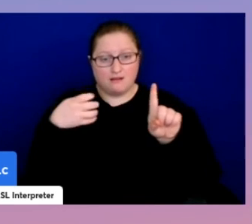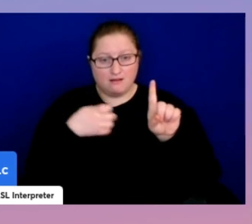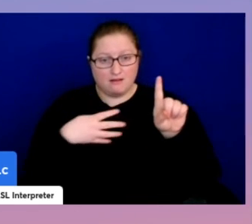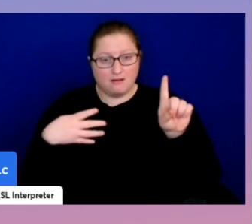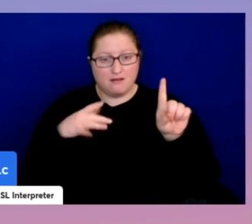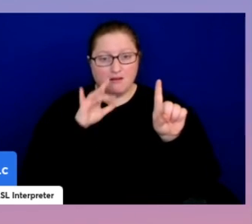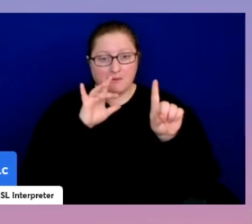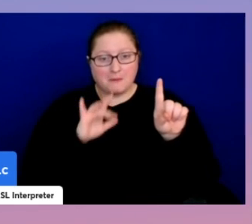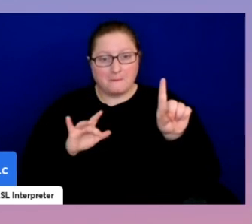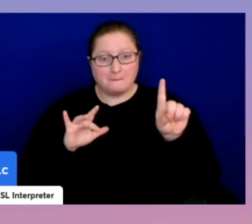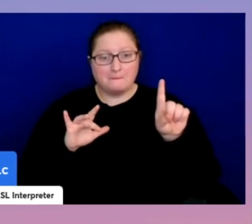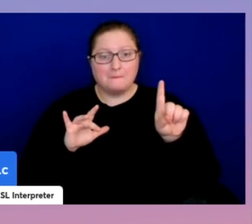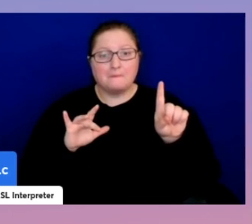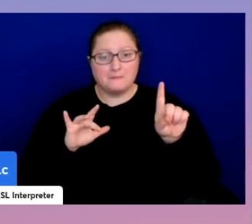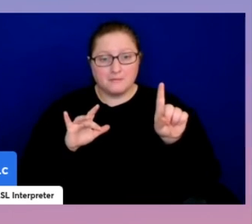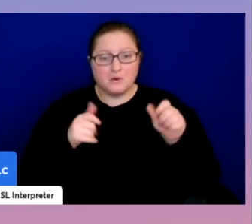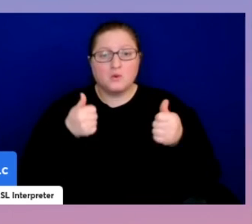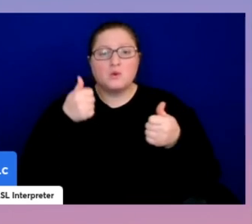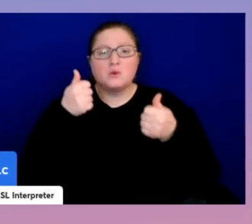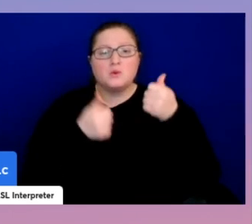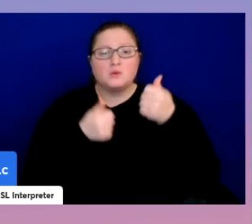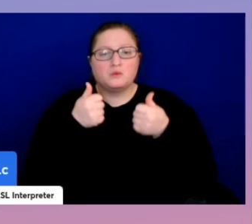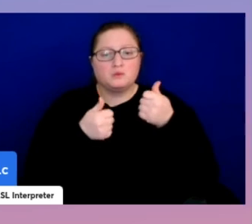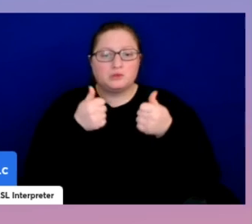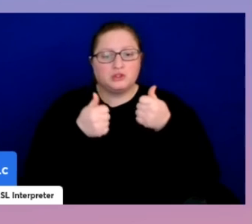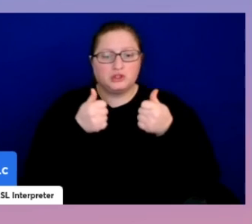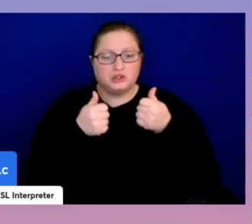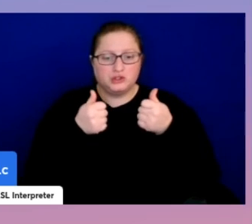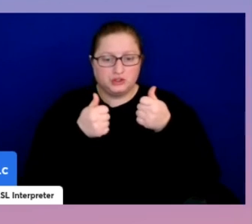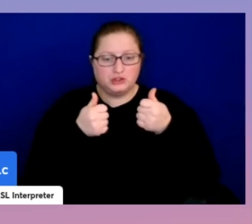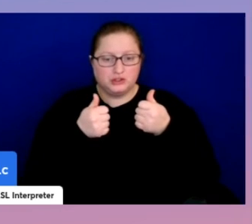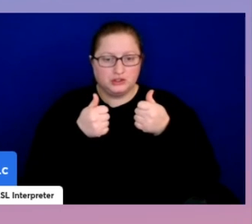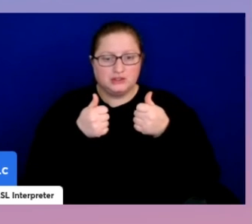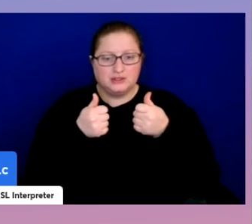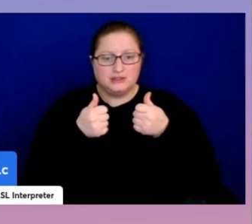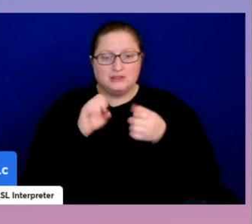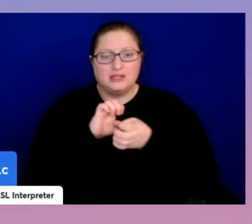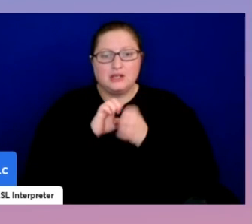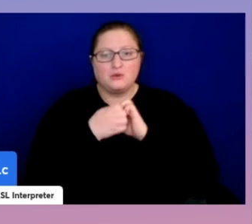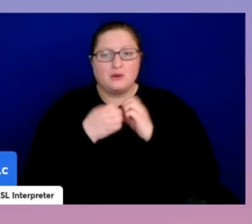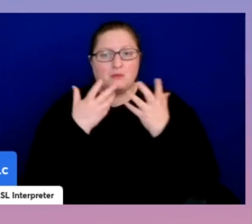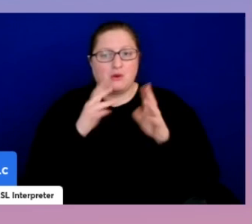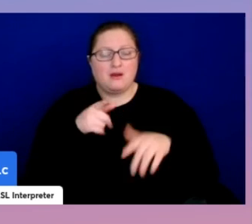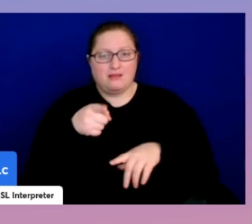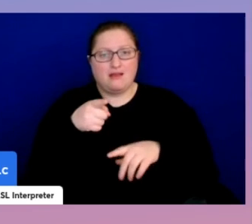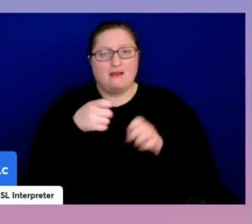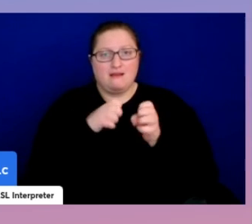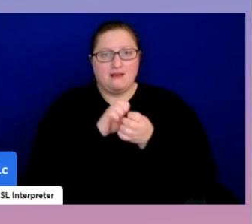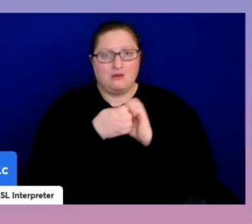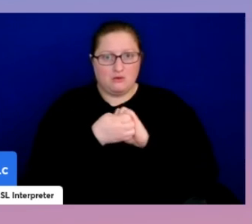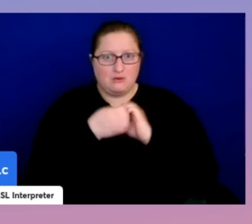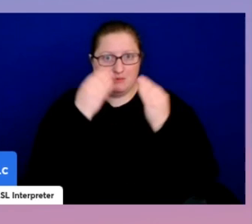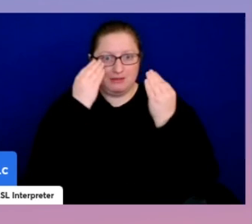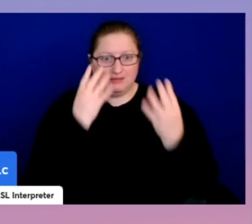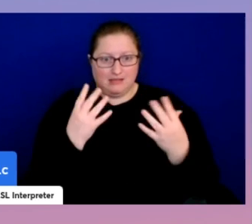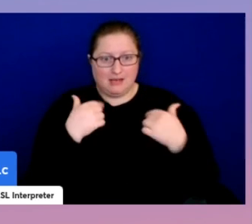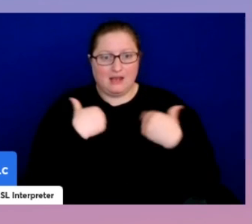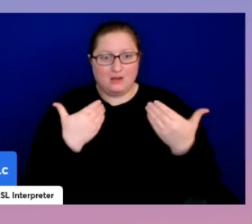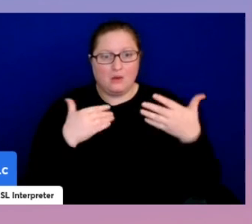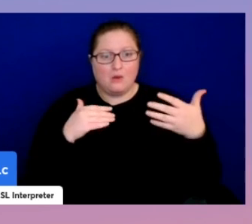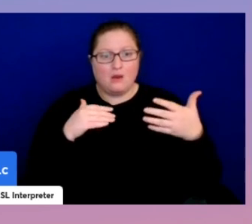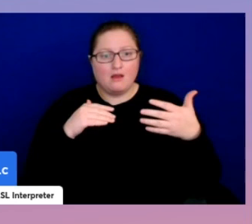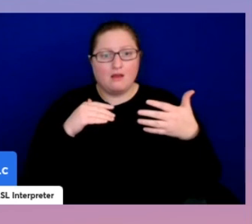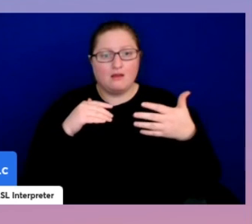which is the encrypt already. So this is the encrypt the data, and then I click here, and